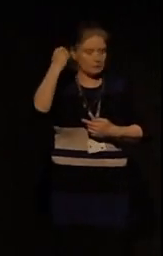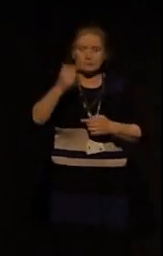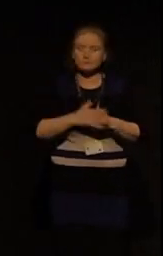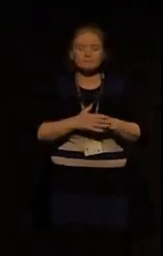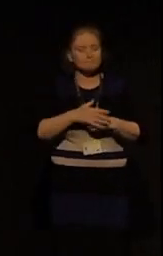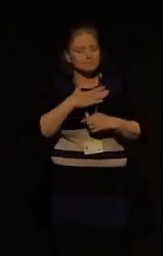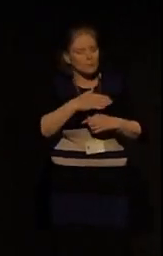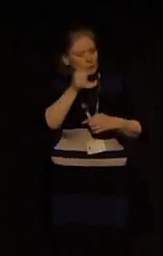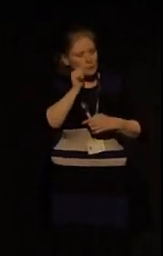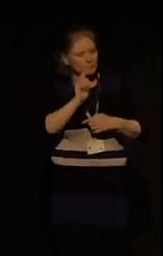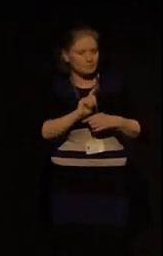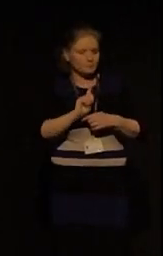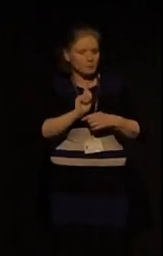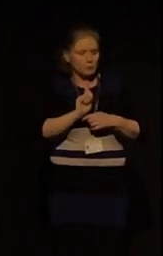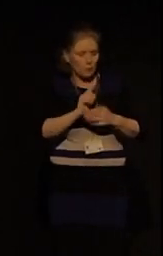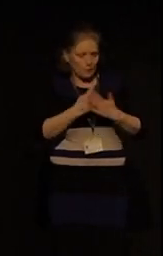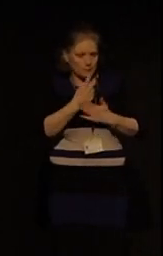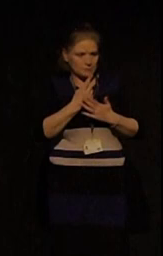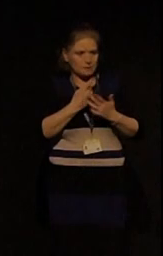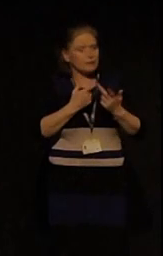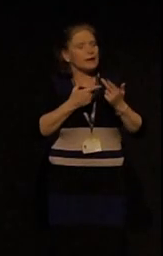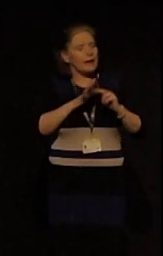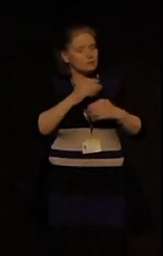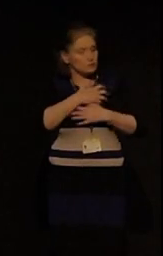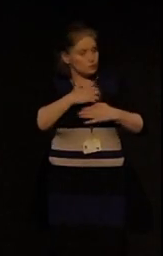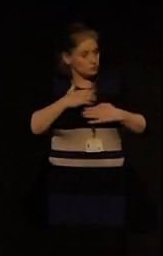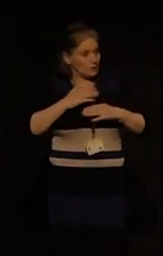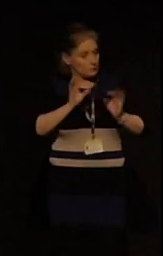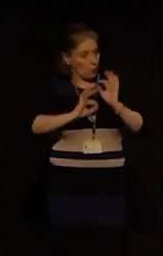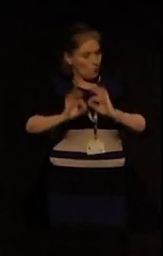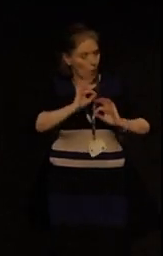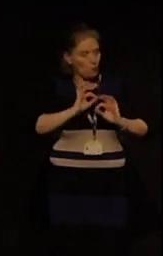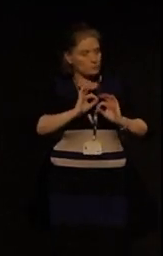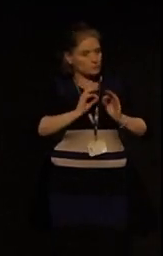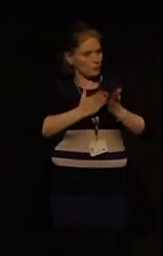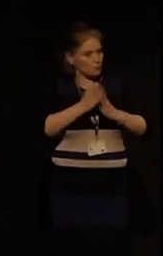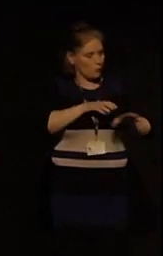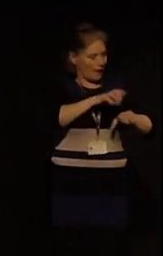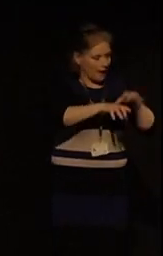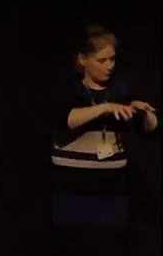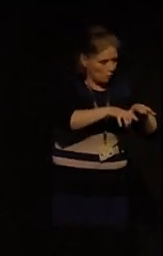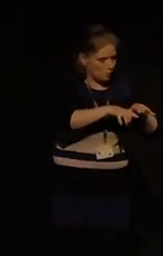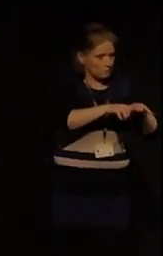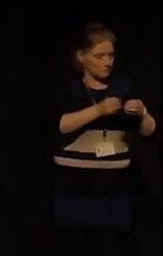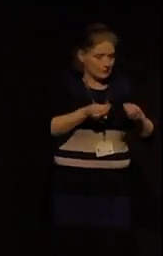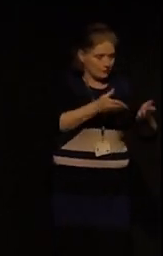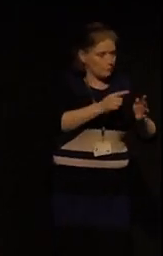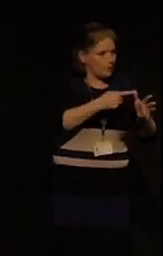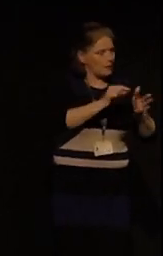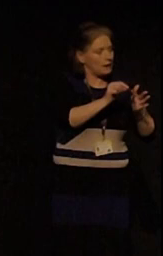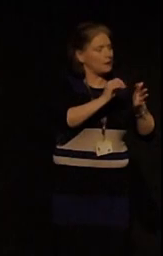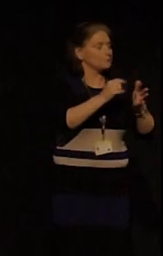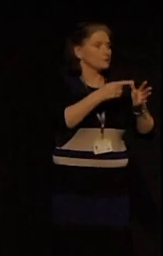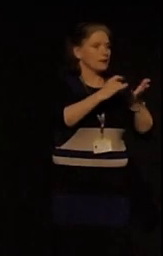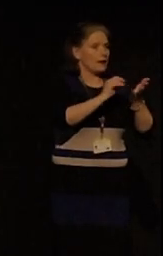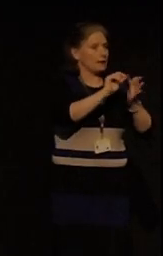we wanted to know is what would happen to these stress hormones when you gave animals aspirin, high dose of aspirin. So what we